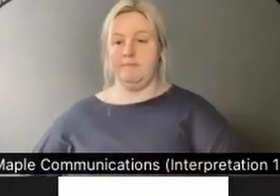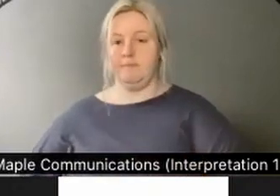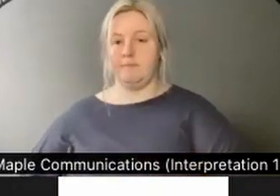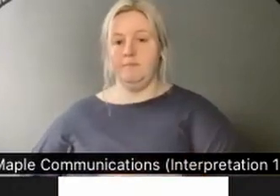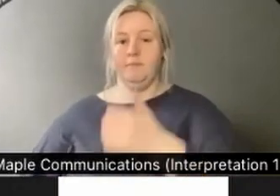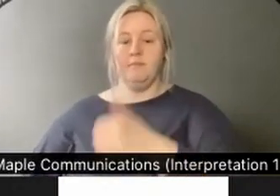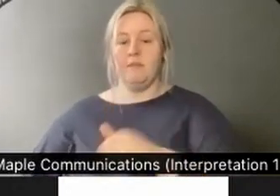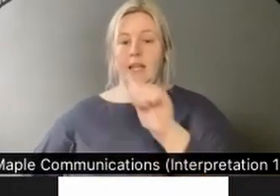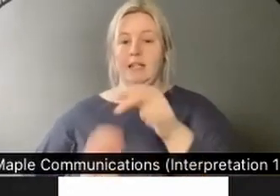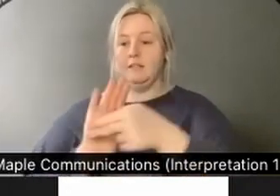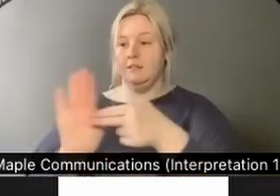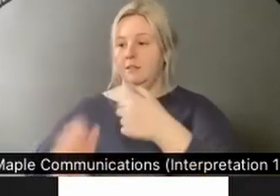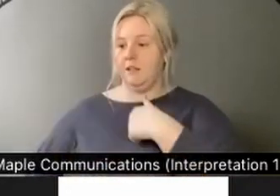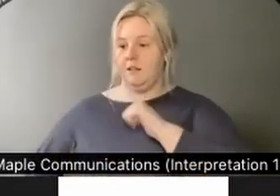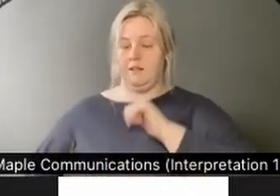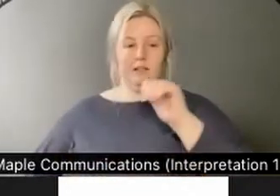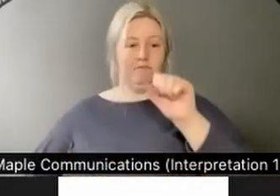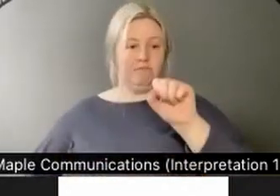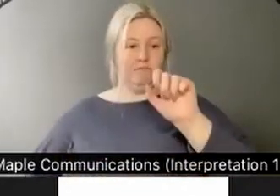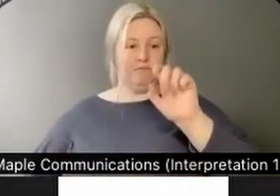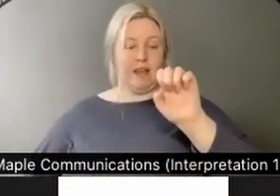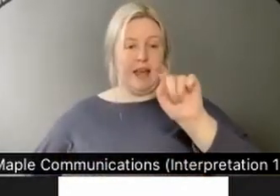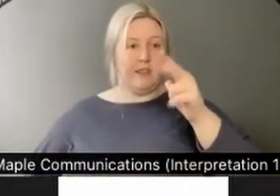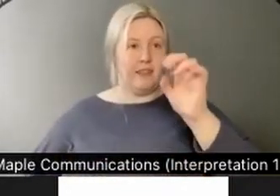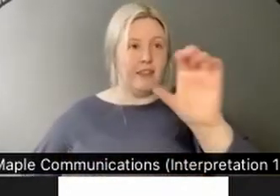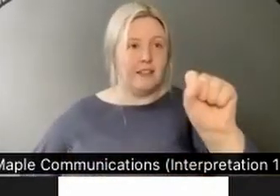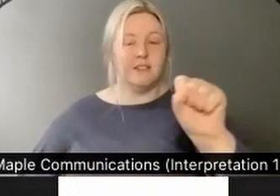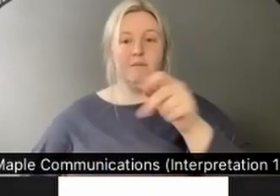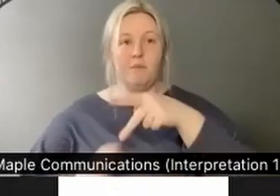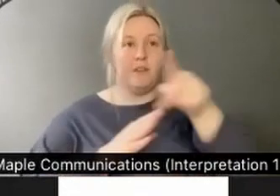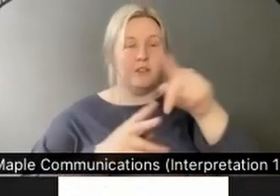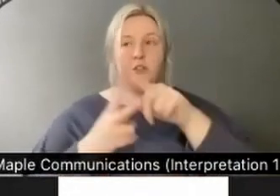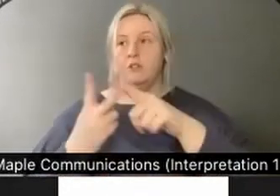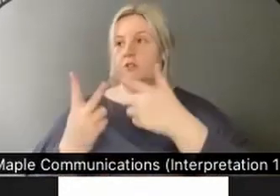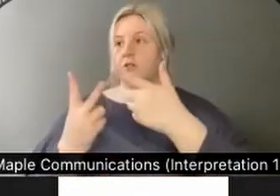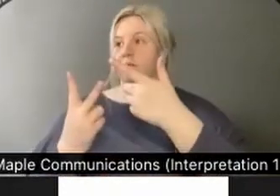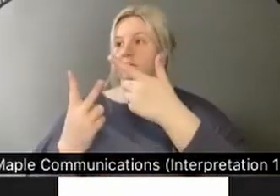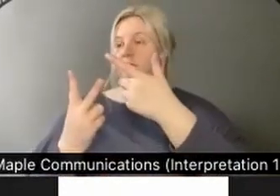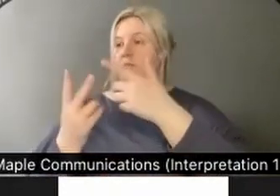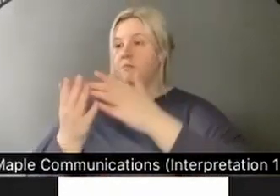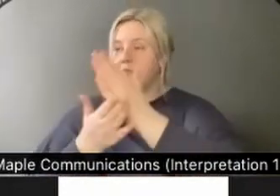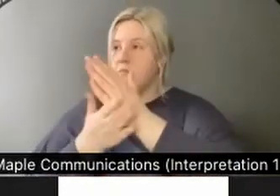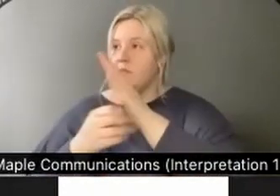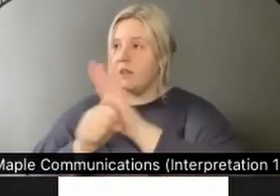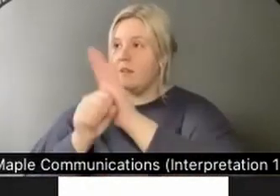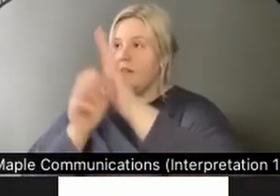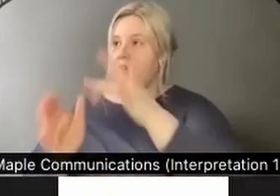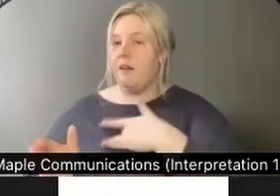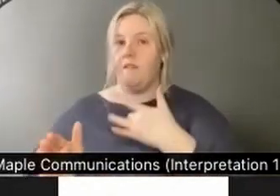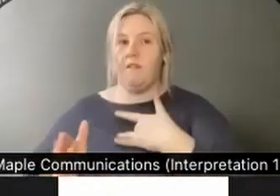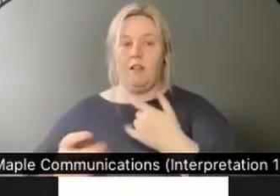an ethics professor or a disability rights advocate was instantly stripped away, and I became a